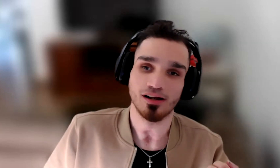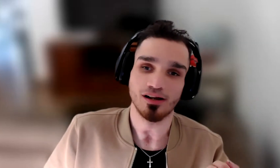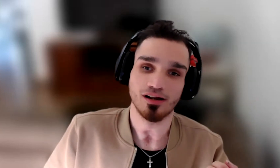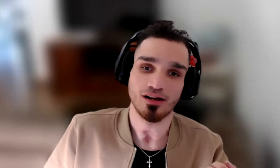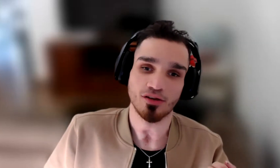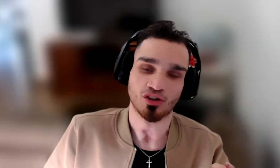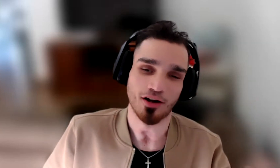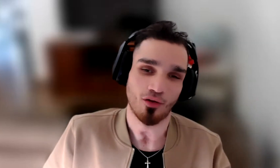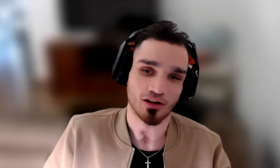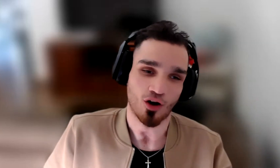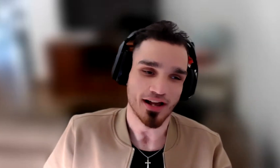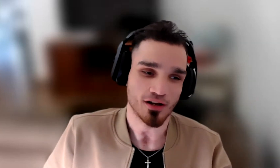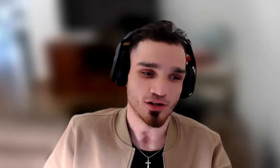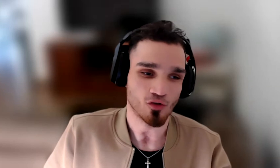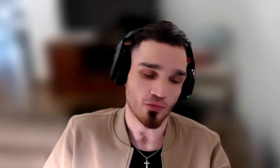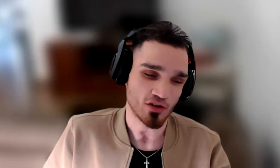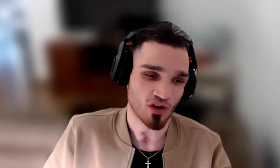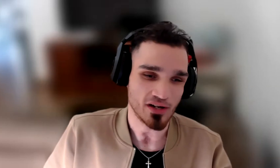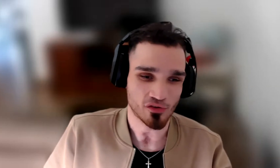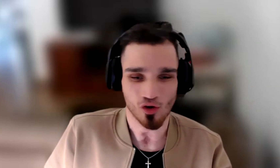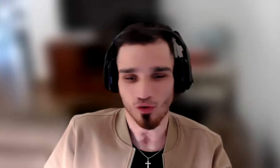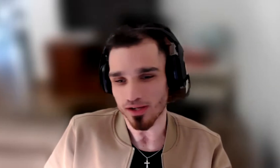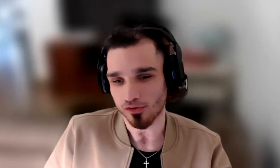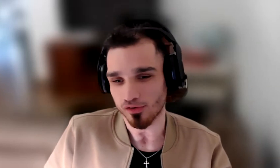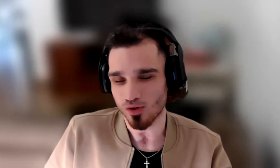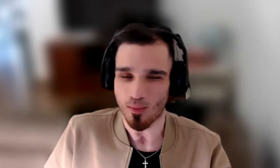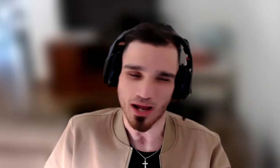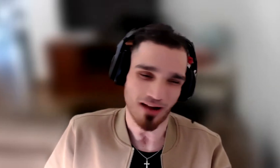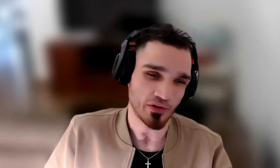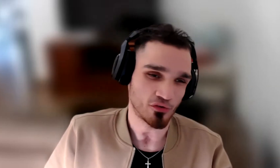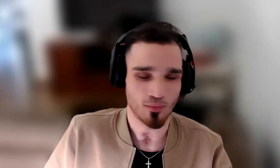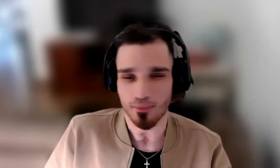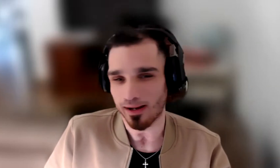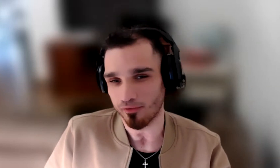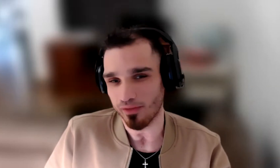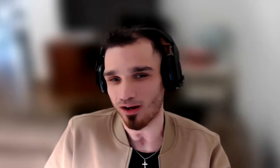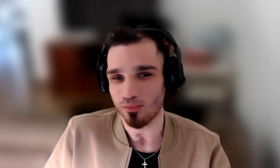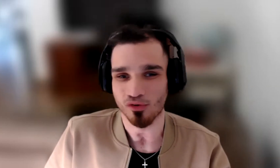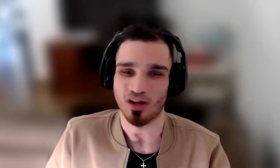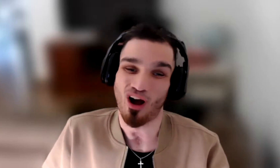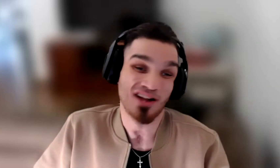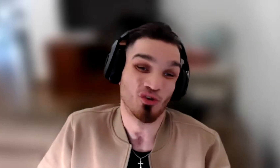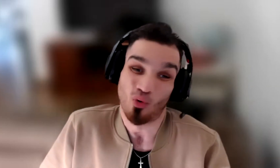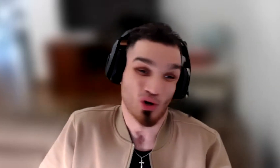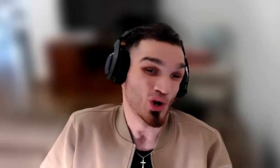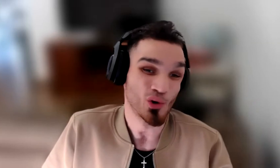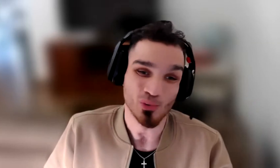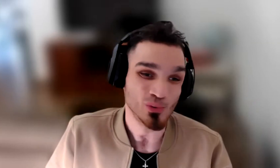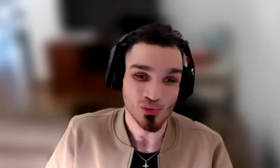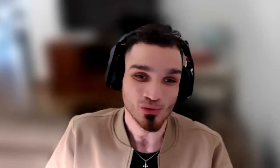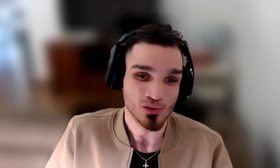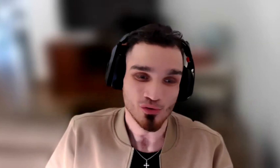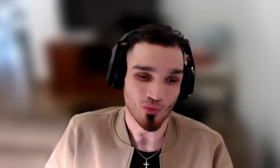But it's kind of like, oh yeah, you've got these traits, you got this, you might have this, you might not have that. I'm just like, I just want to